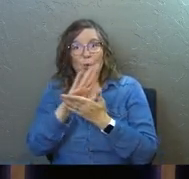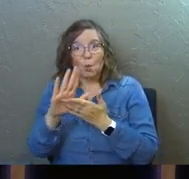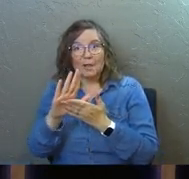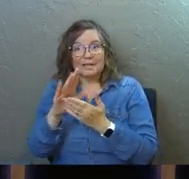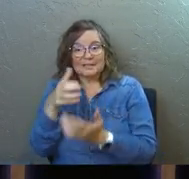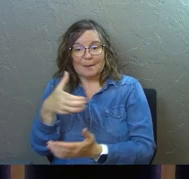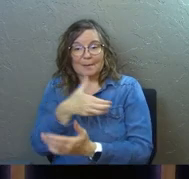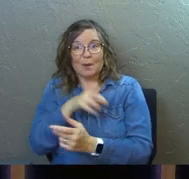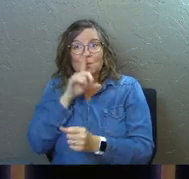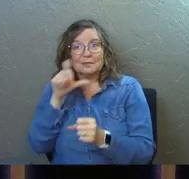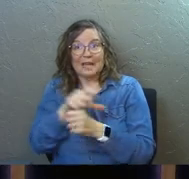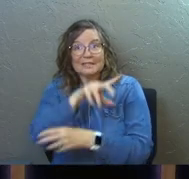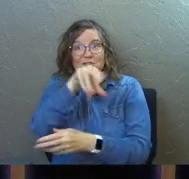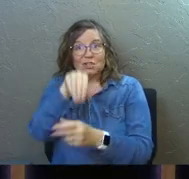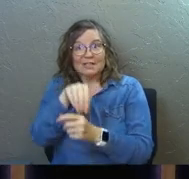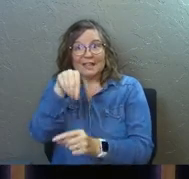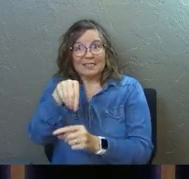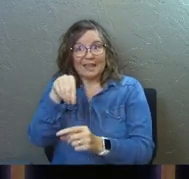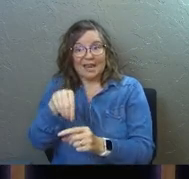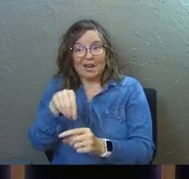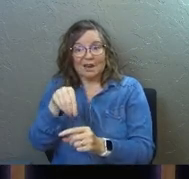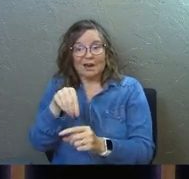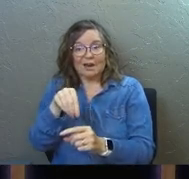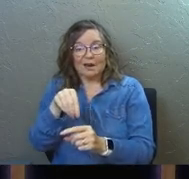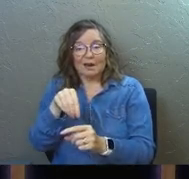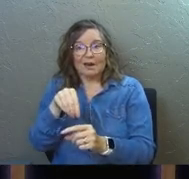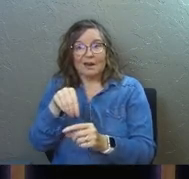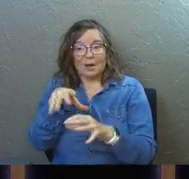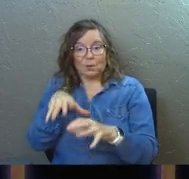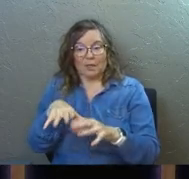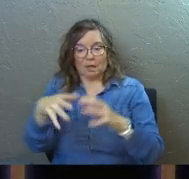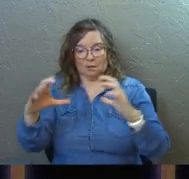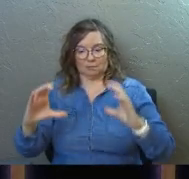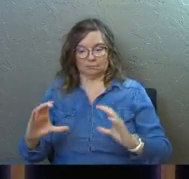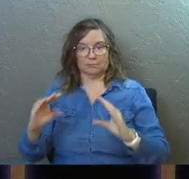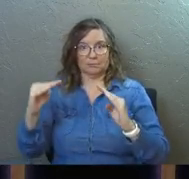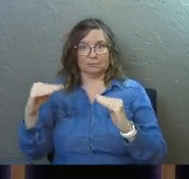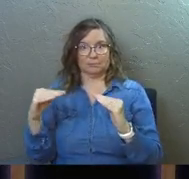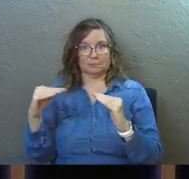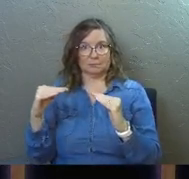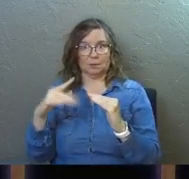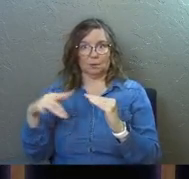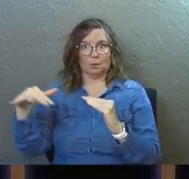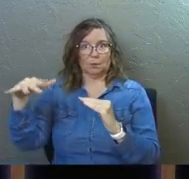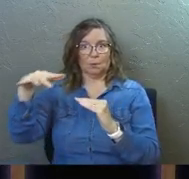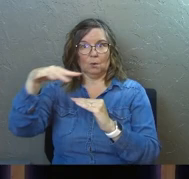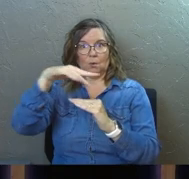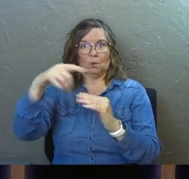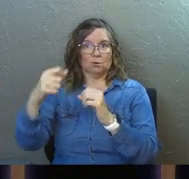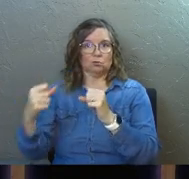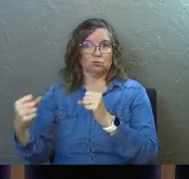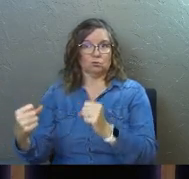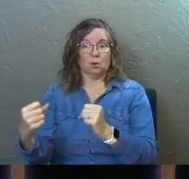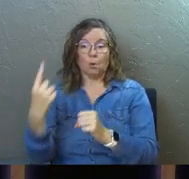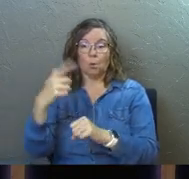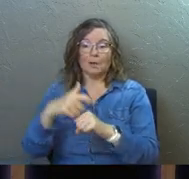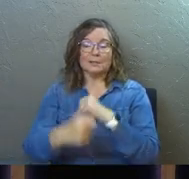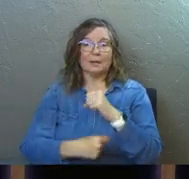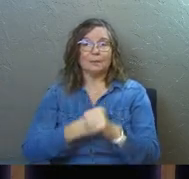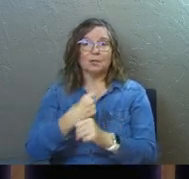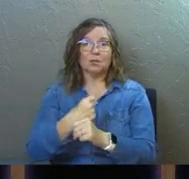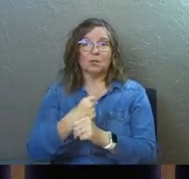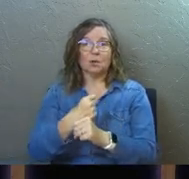there. And it was there above the mercy seat with such potency that one time a